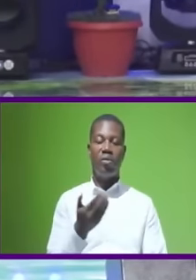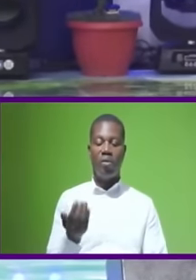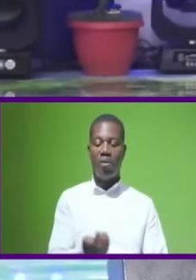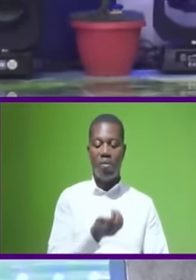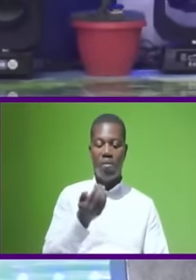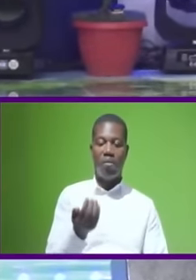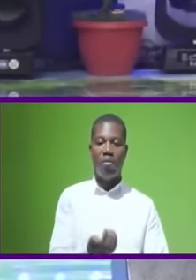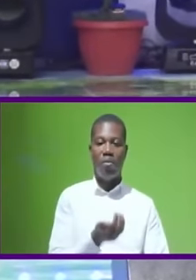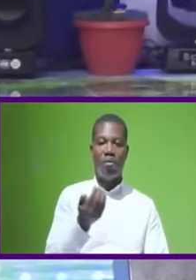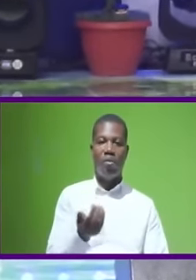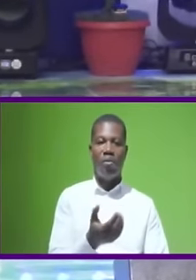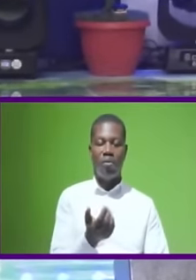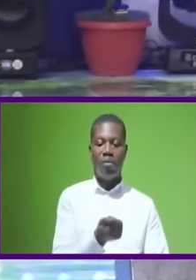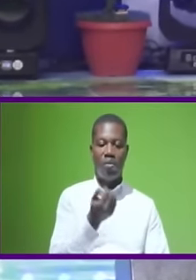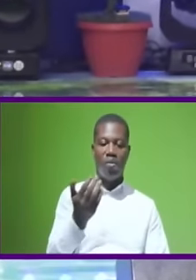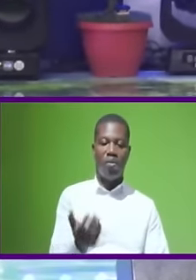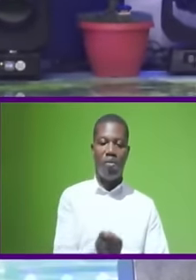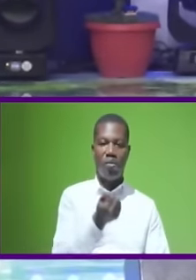Hallelujah.